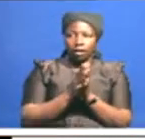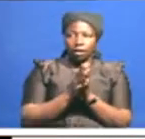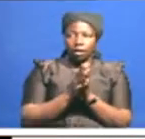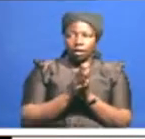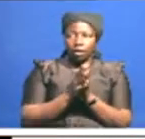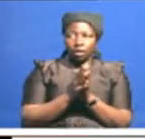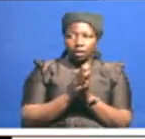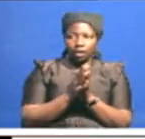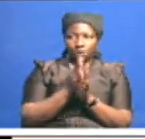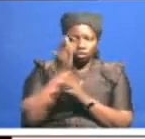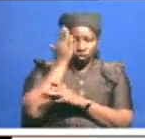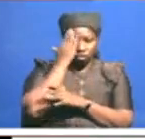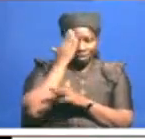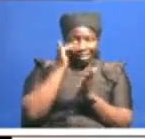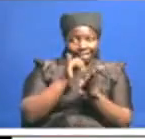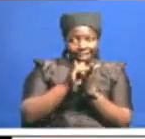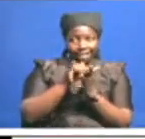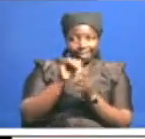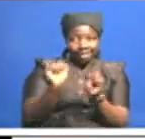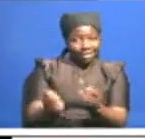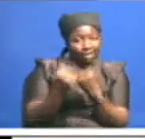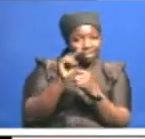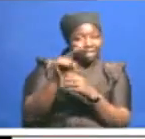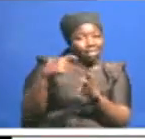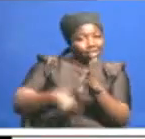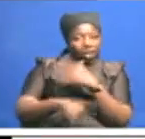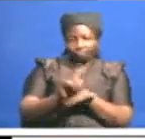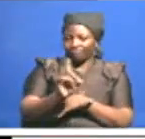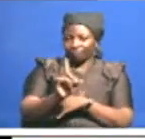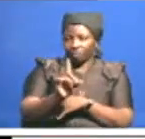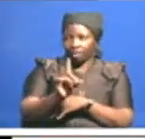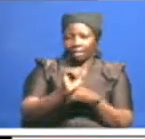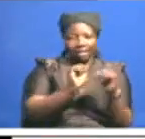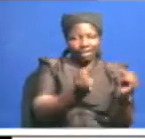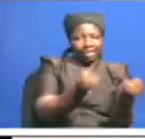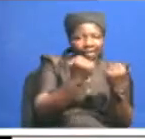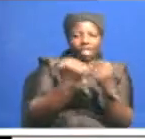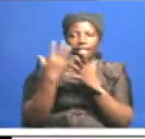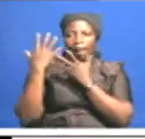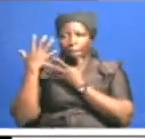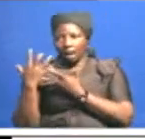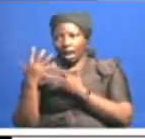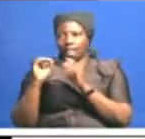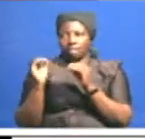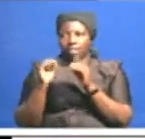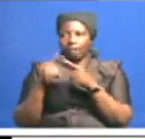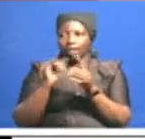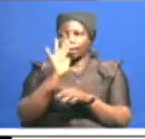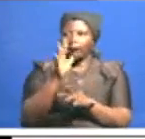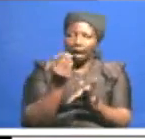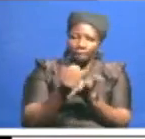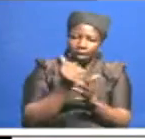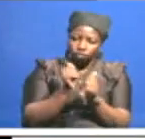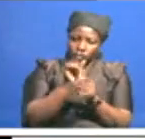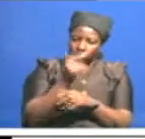savings is not a tax, savings is not a burden. It is your money that you have